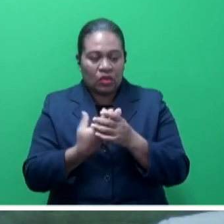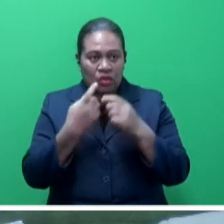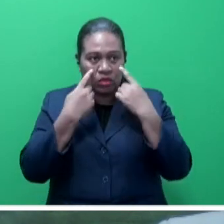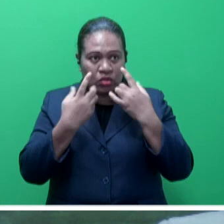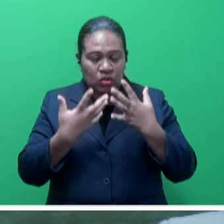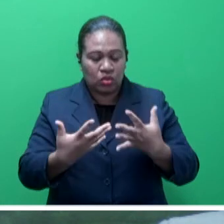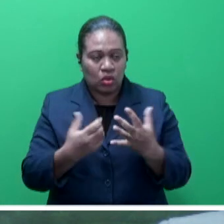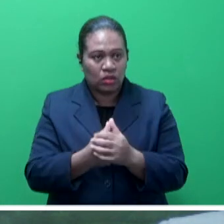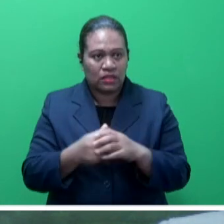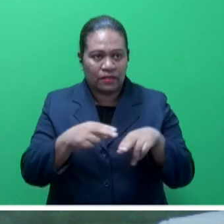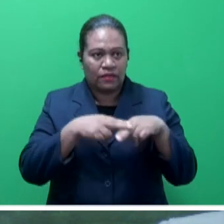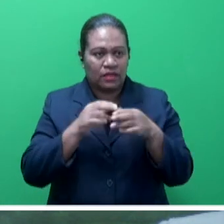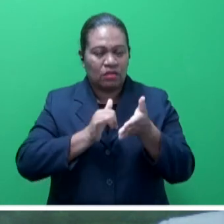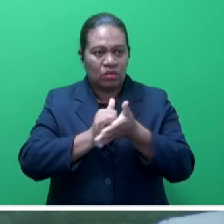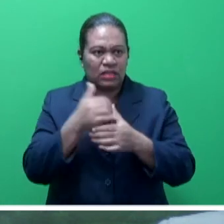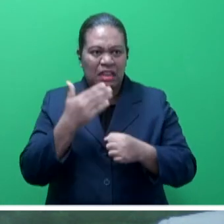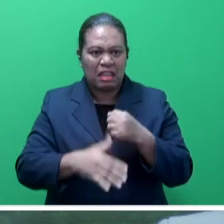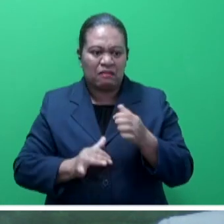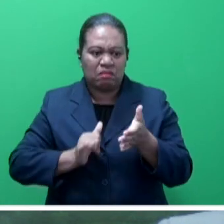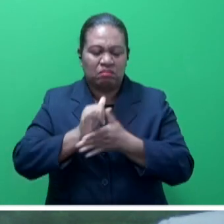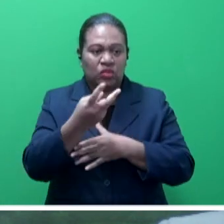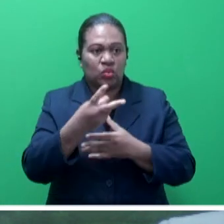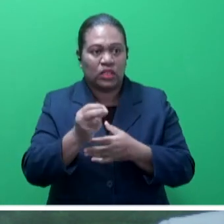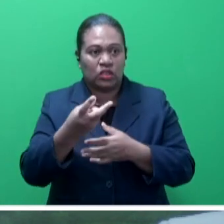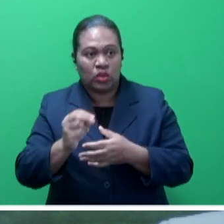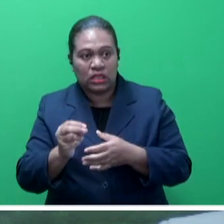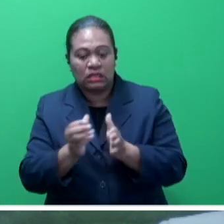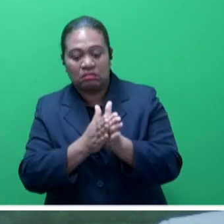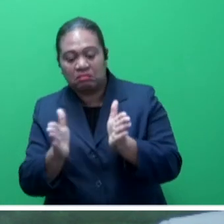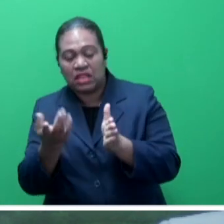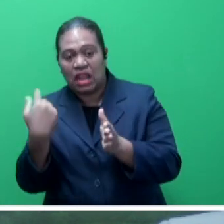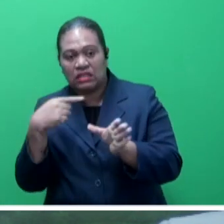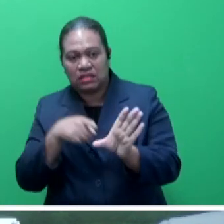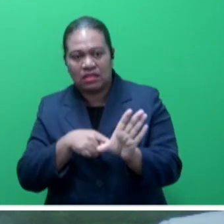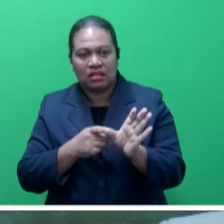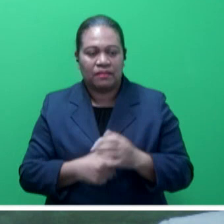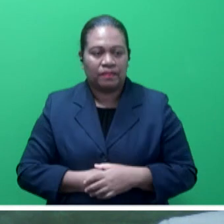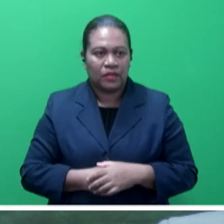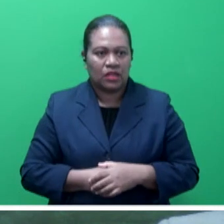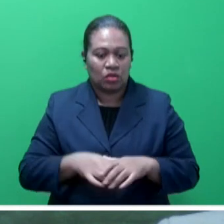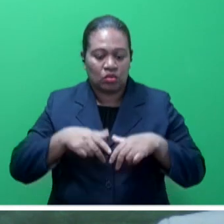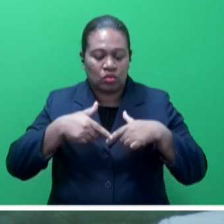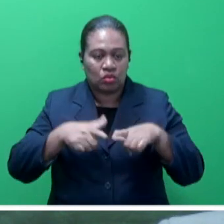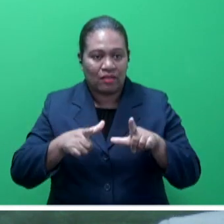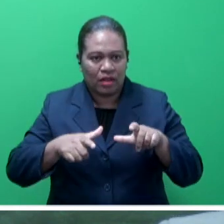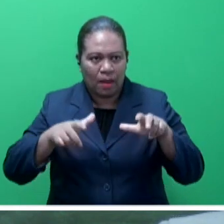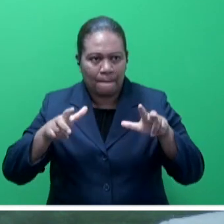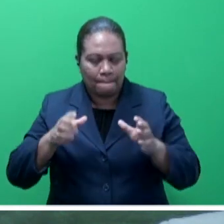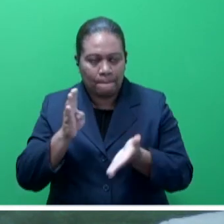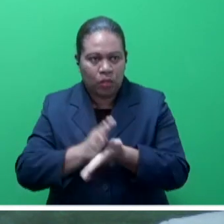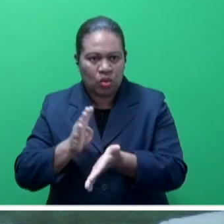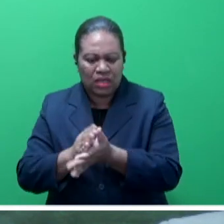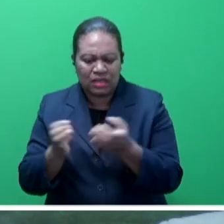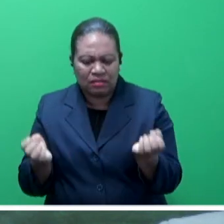in particular that Fiji Airways was hardly flying in 2020 and 2021. The travel bookings on average are also growing at an encouraging